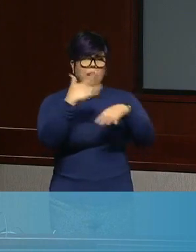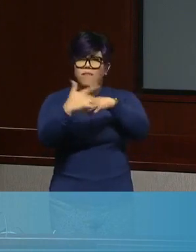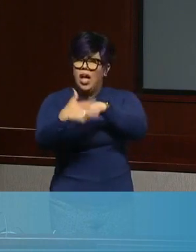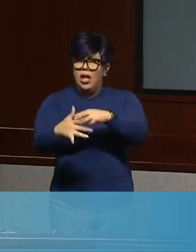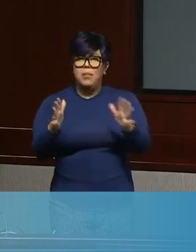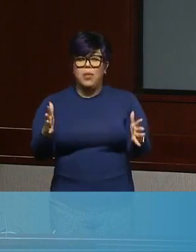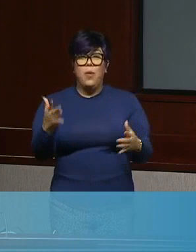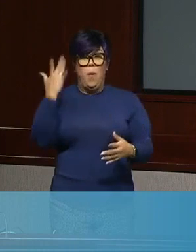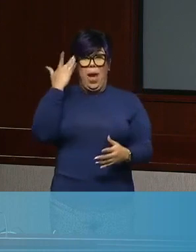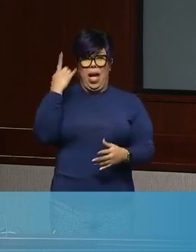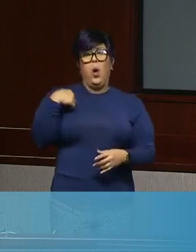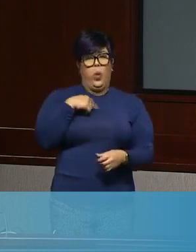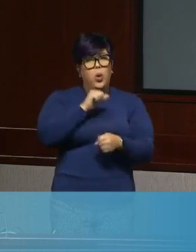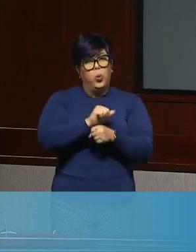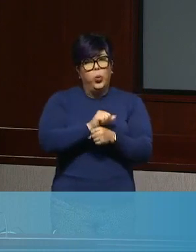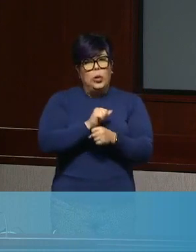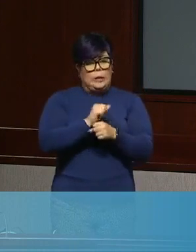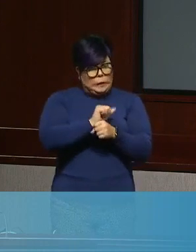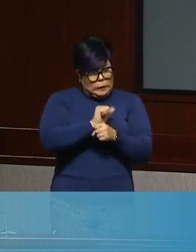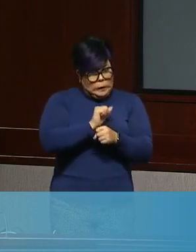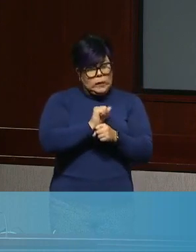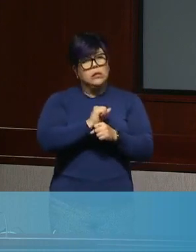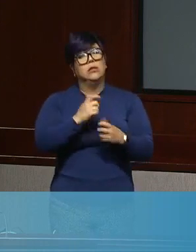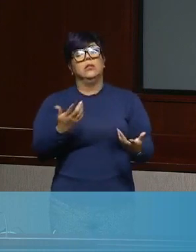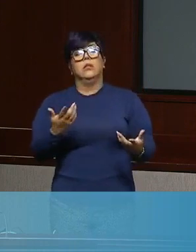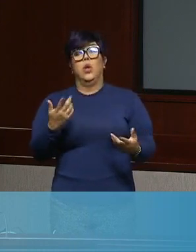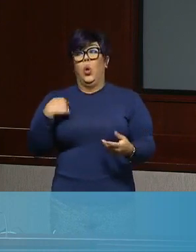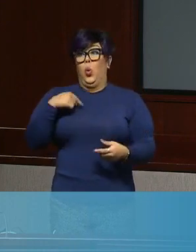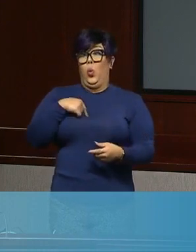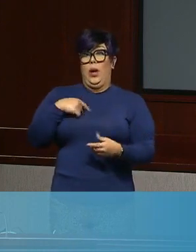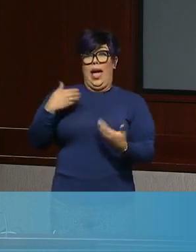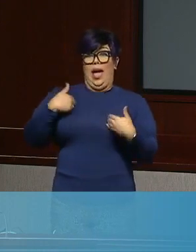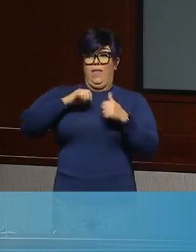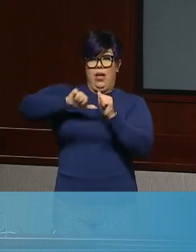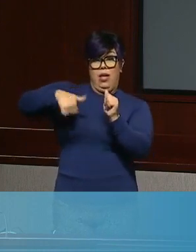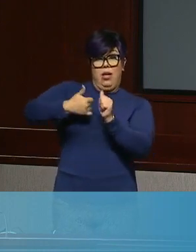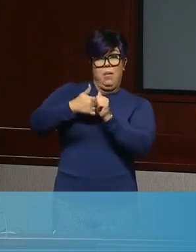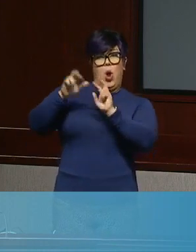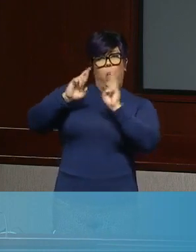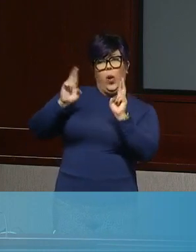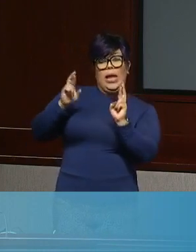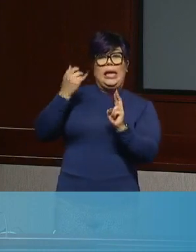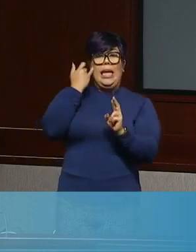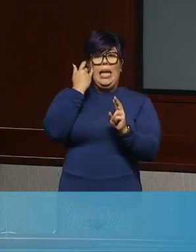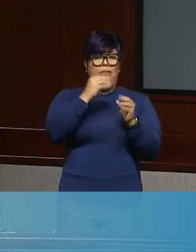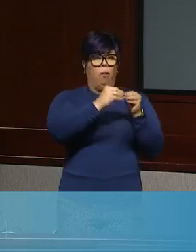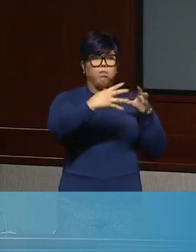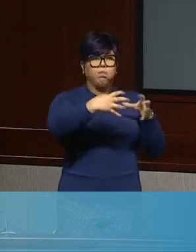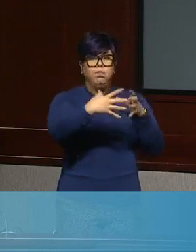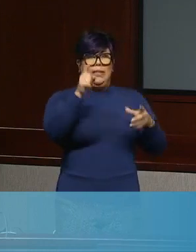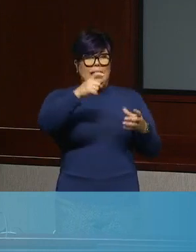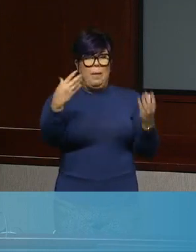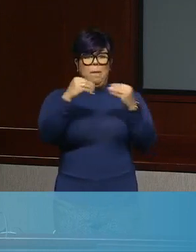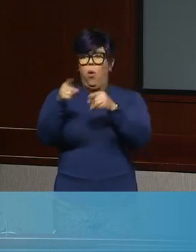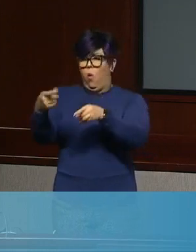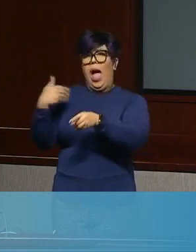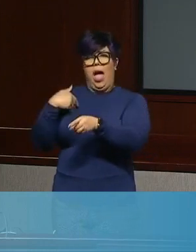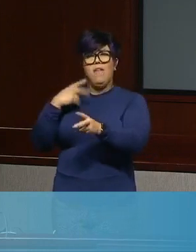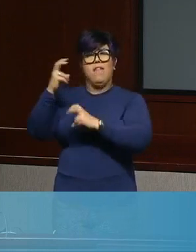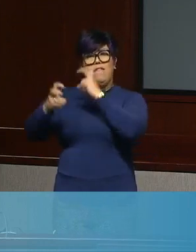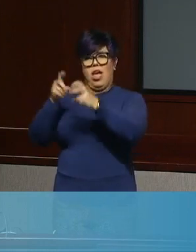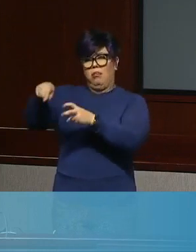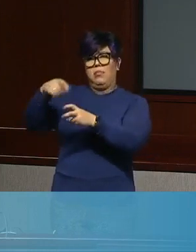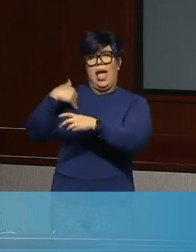expense, we've maintained readiness for an alternative care site at the fairgrounds for months now. At